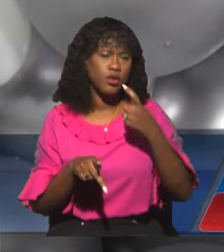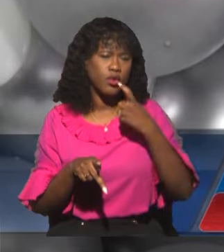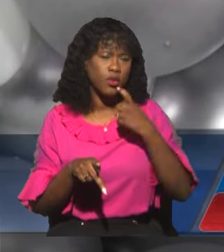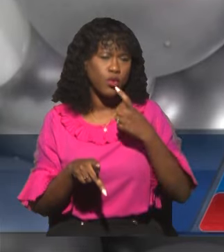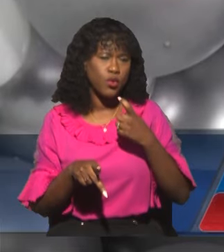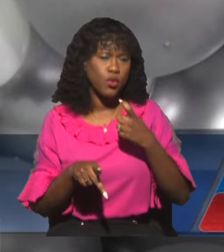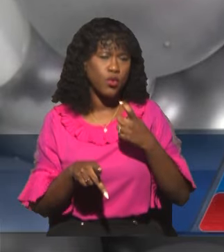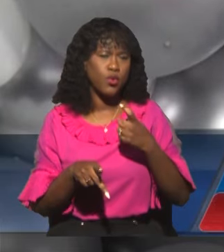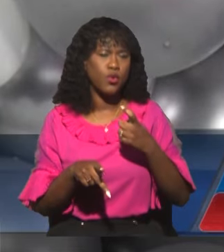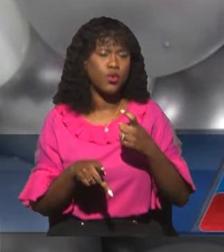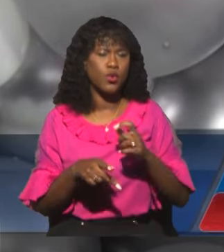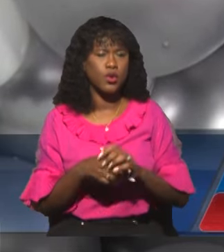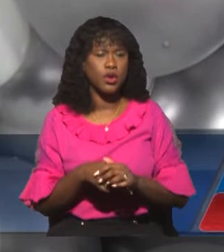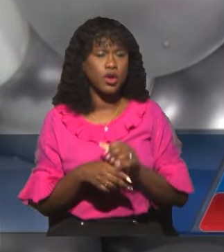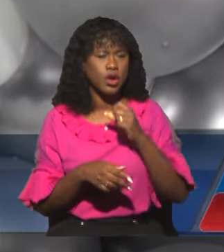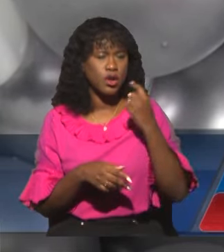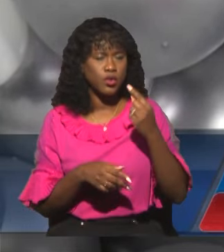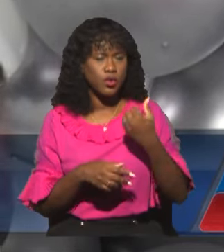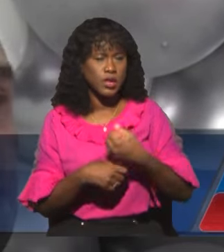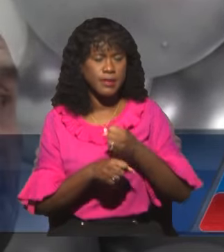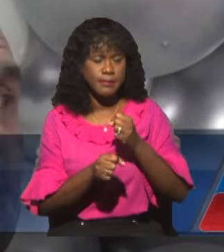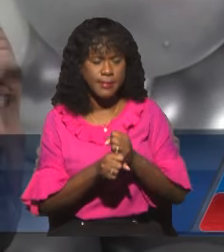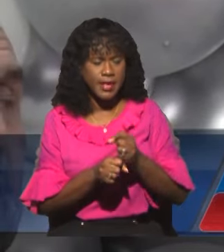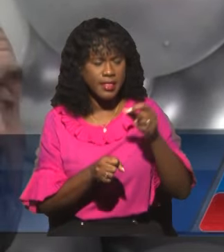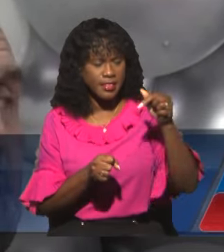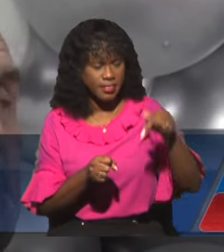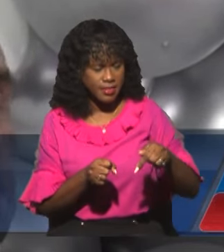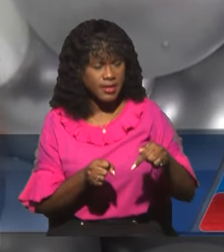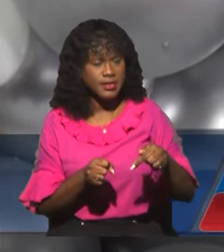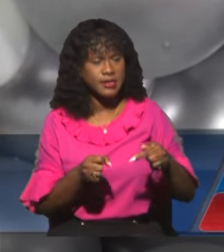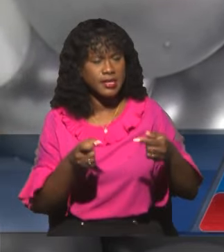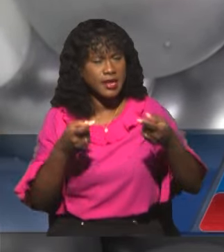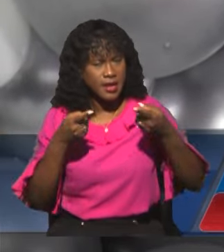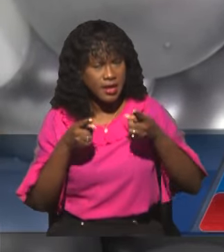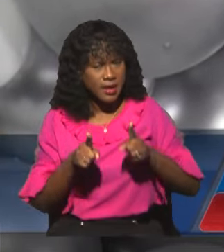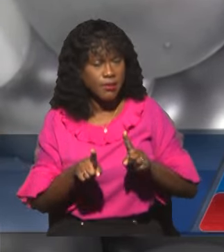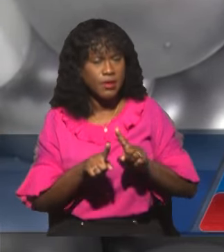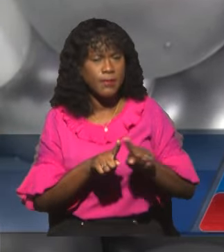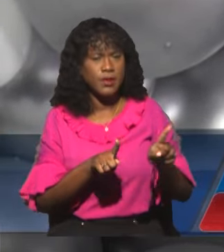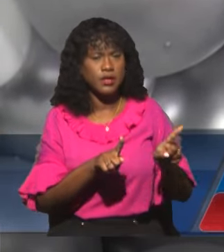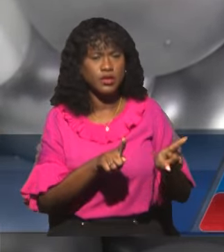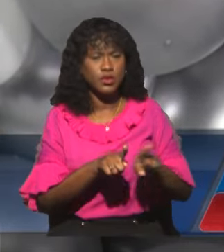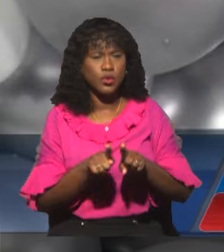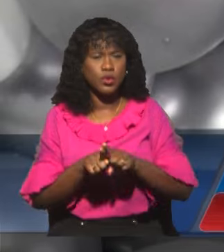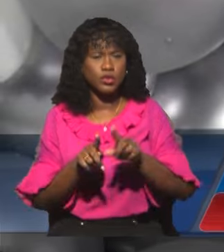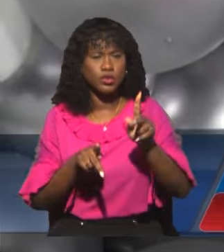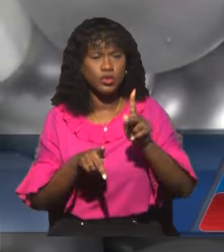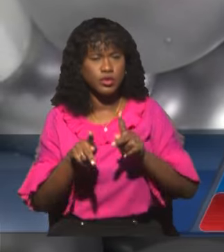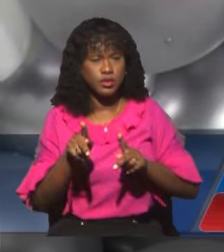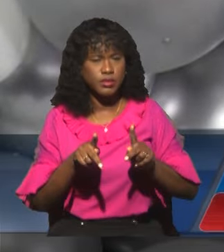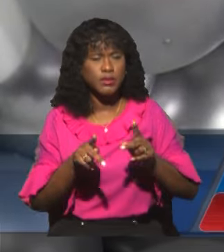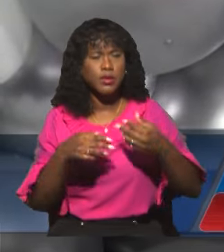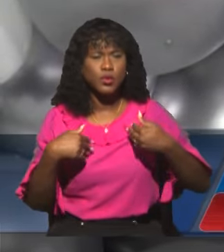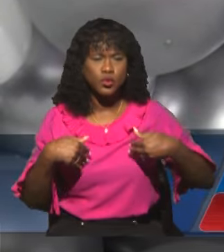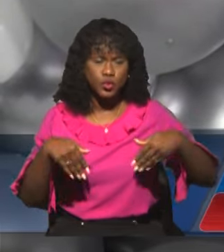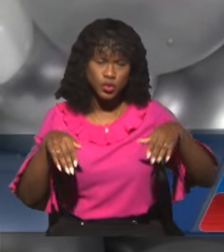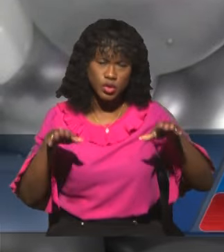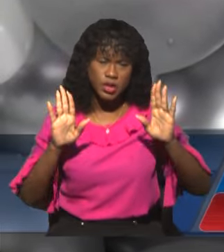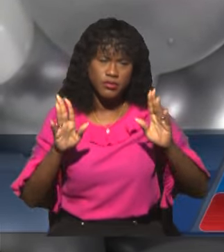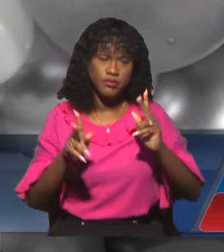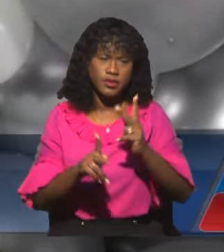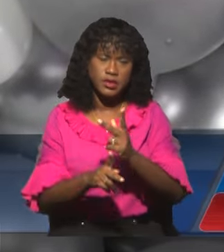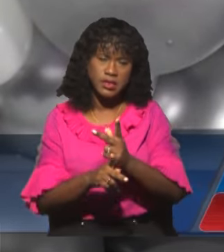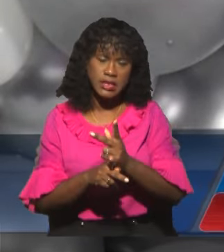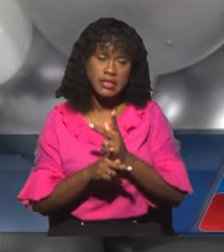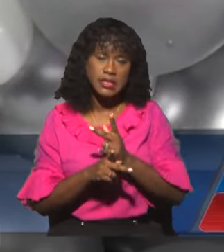not only made this initiative possible, but also the people who have sacrificed to keep